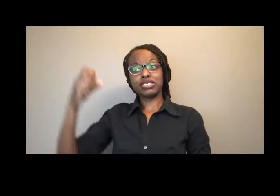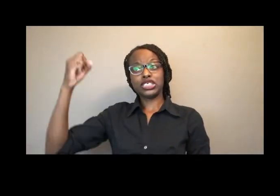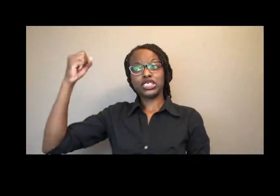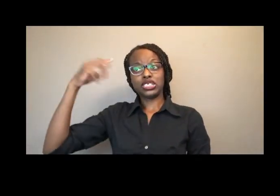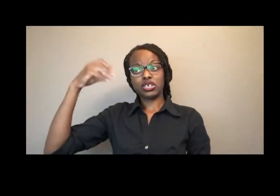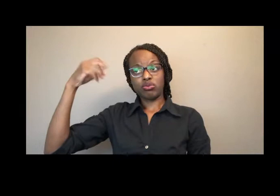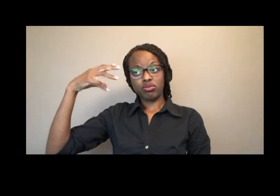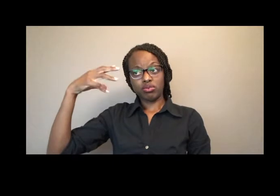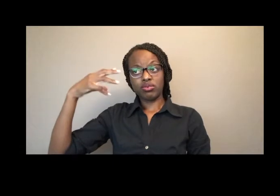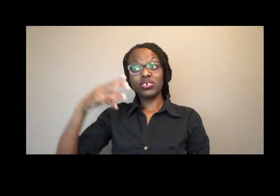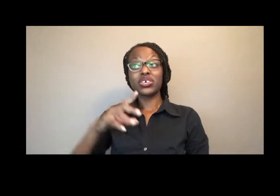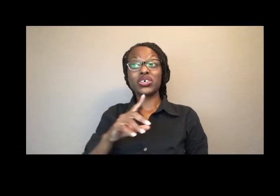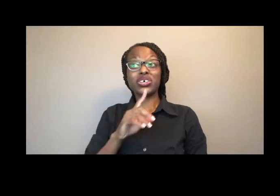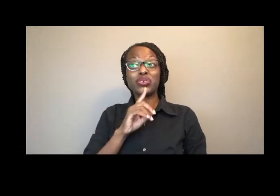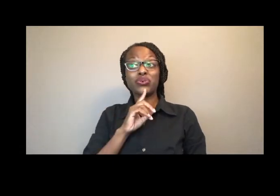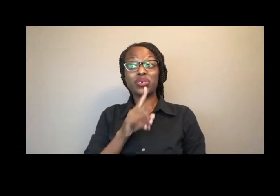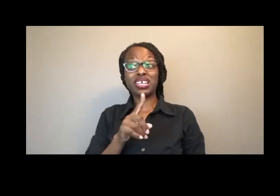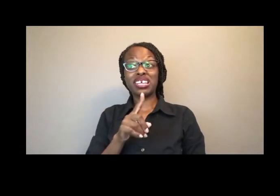people.